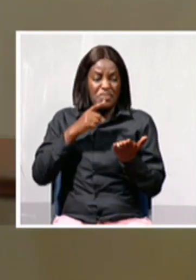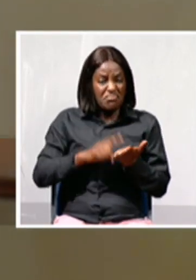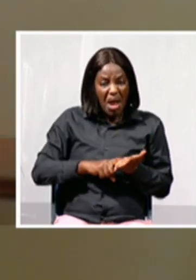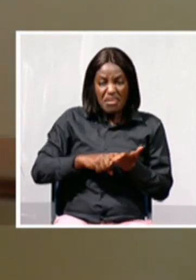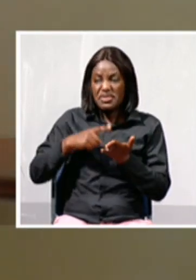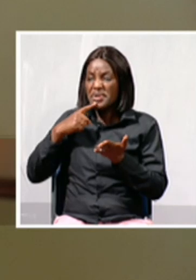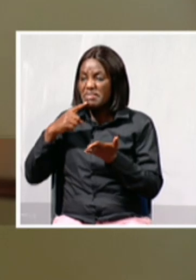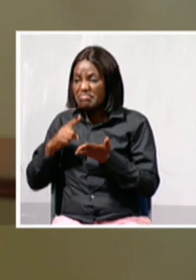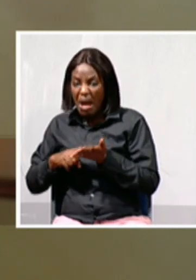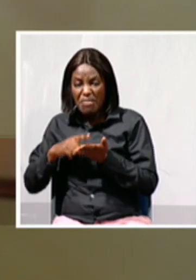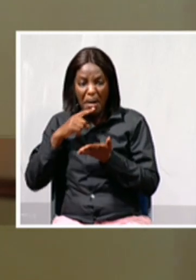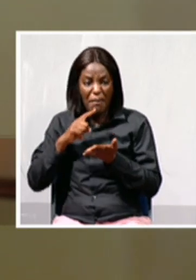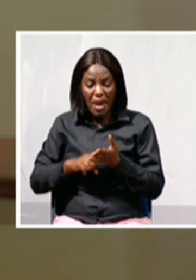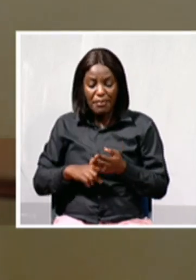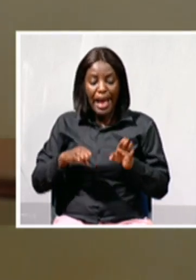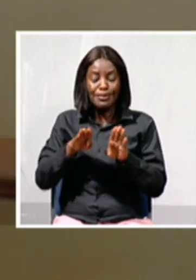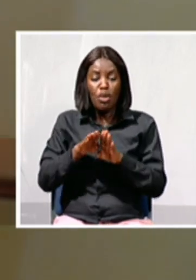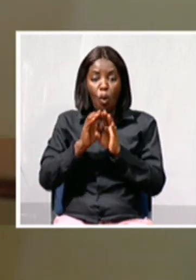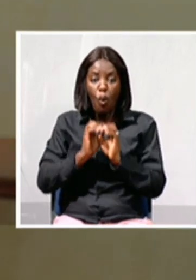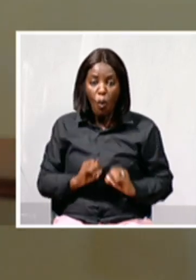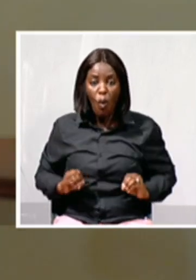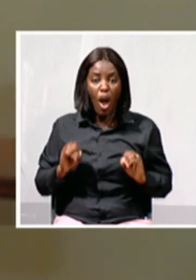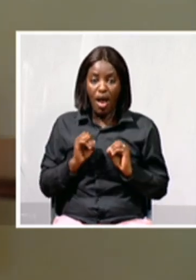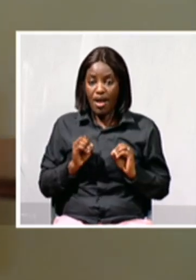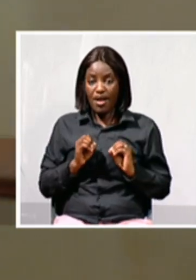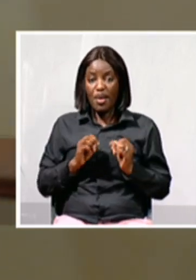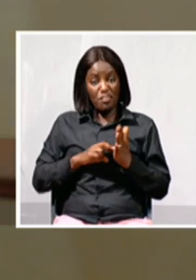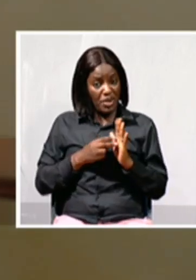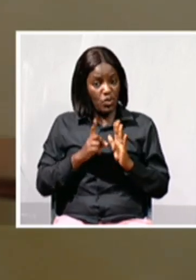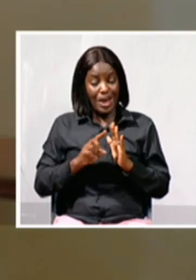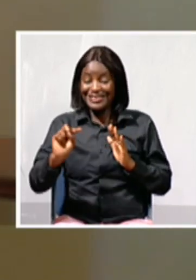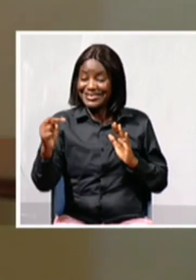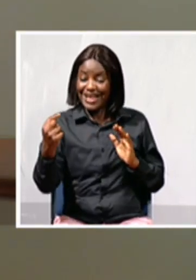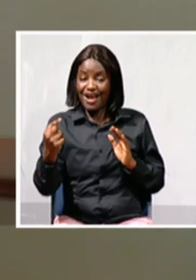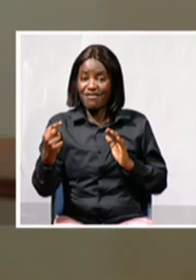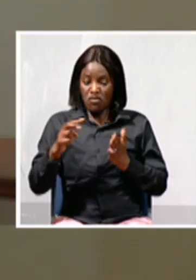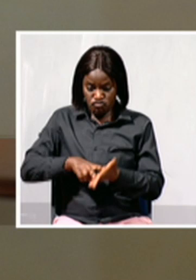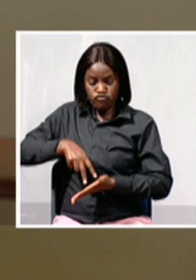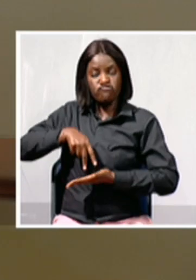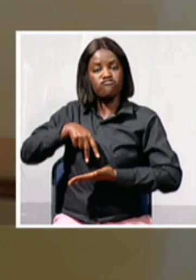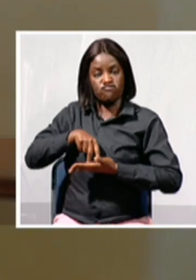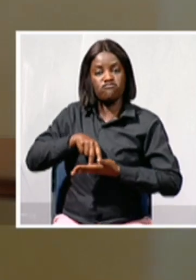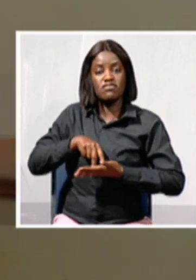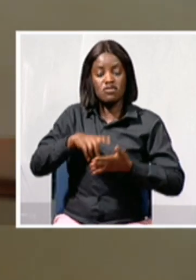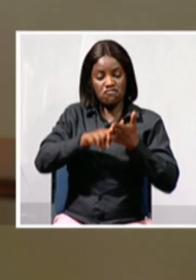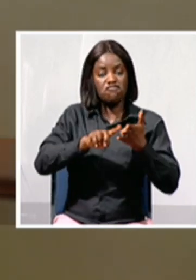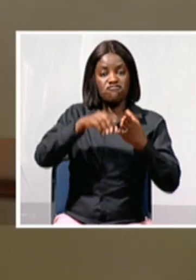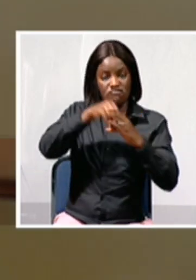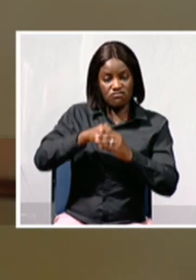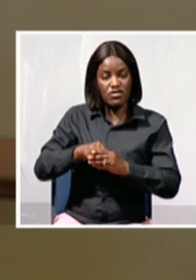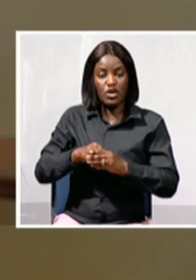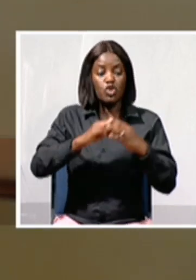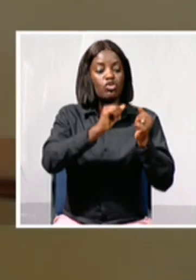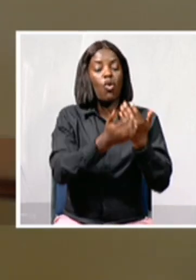you not standing up and be counted yourself to make the change that you want? That's the good thing